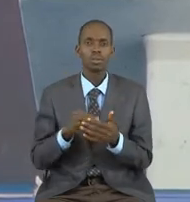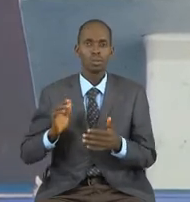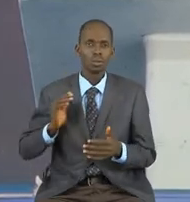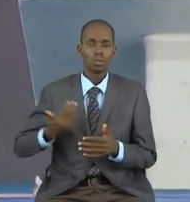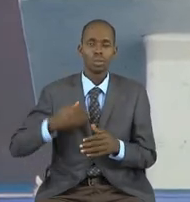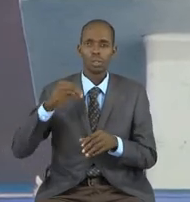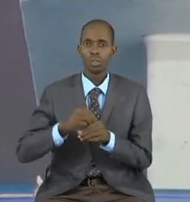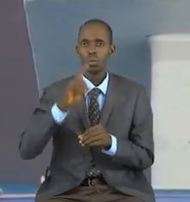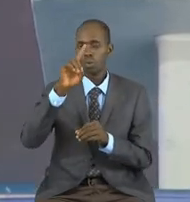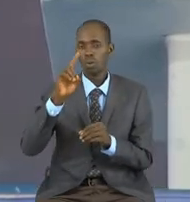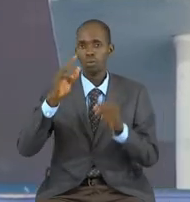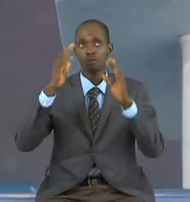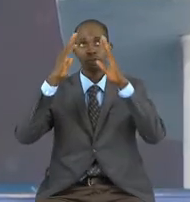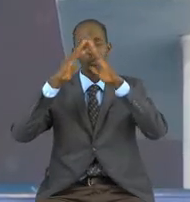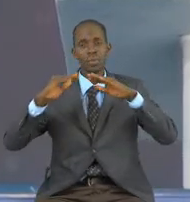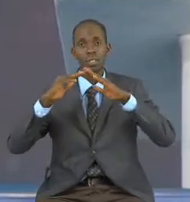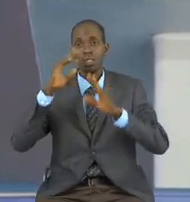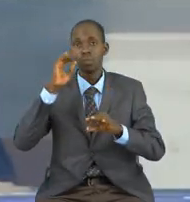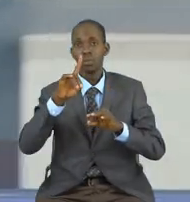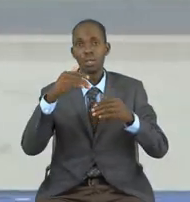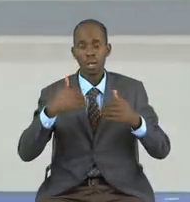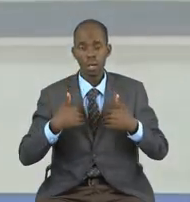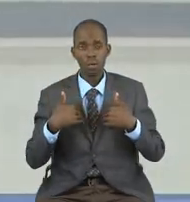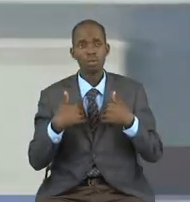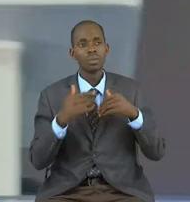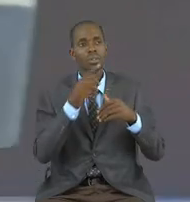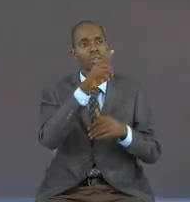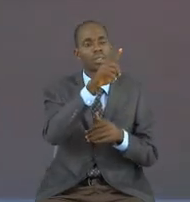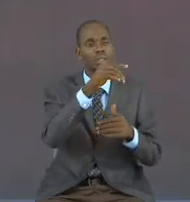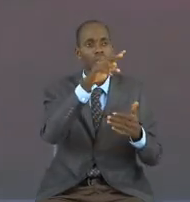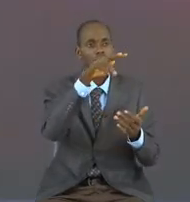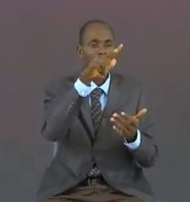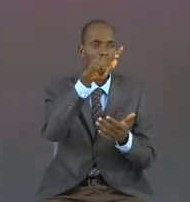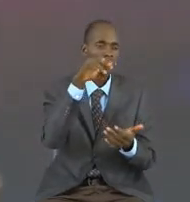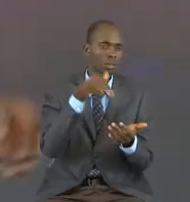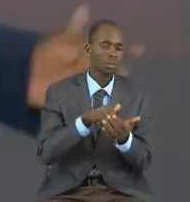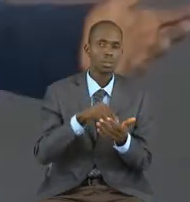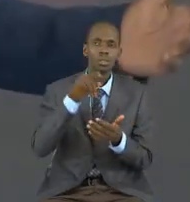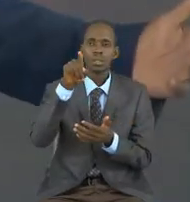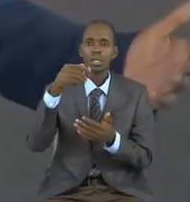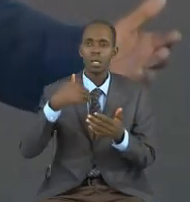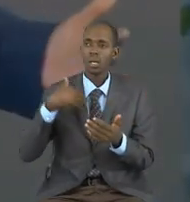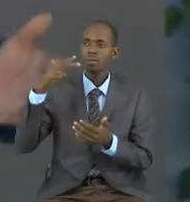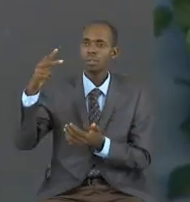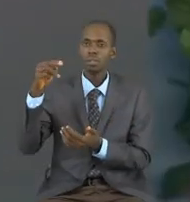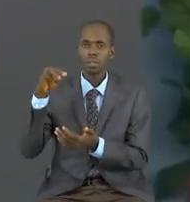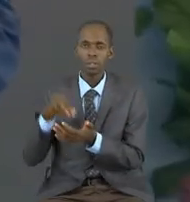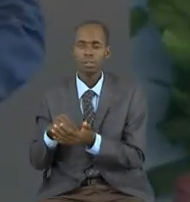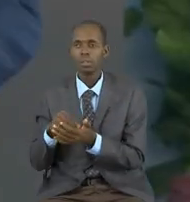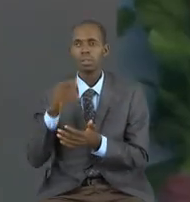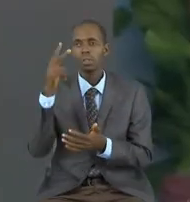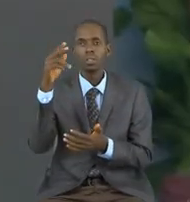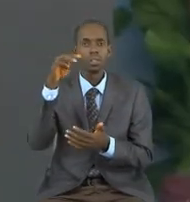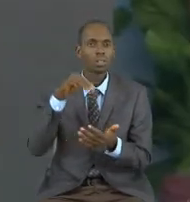If you have 1,000, he has 3,000, he has 1,500. In 1 week, if we can have